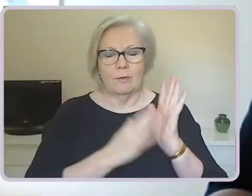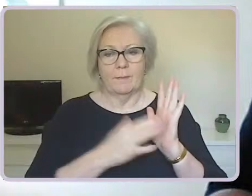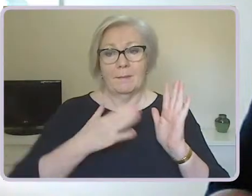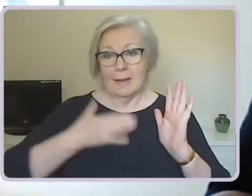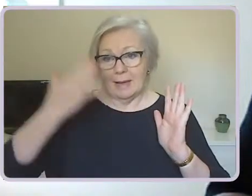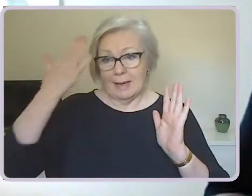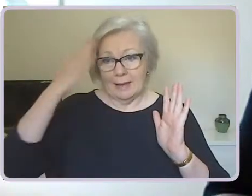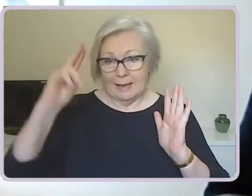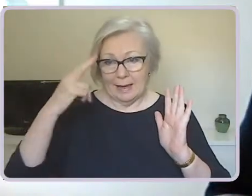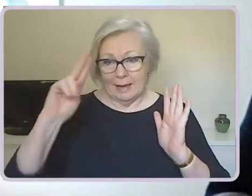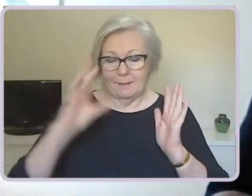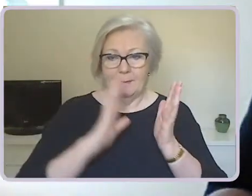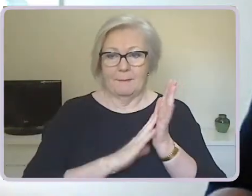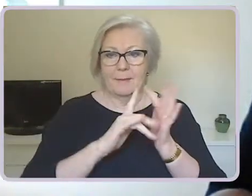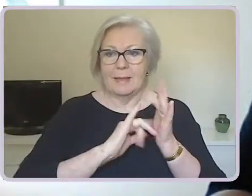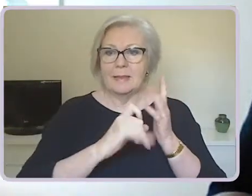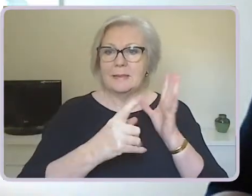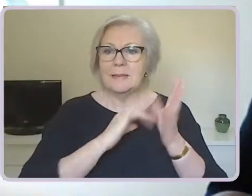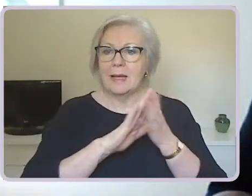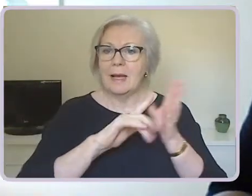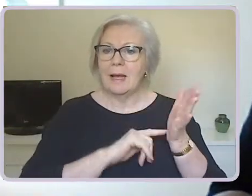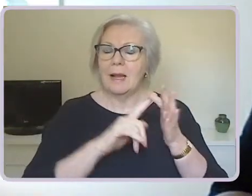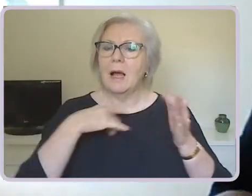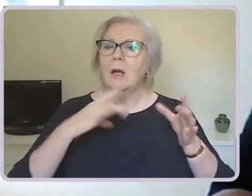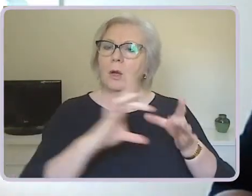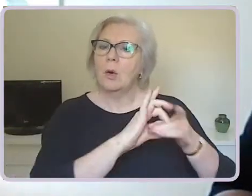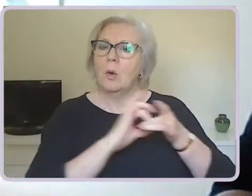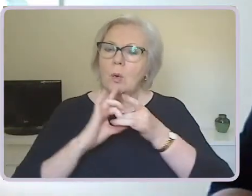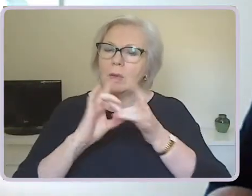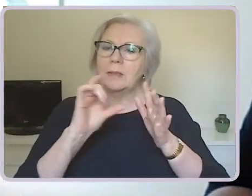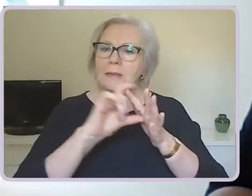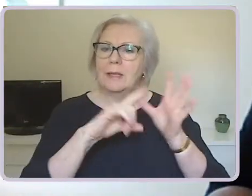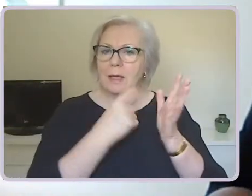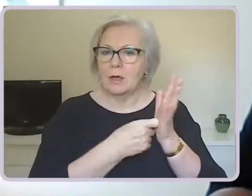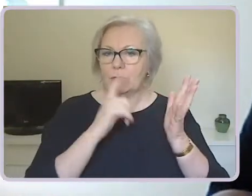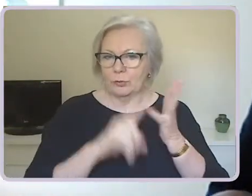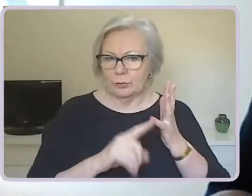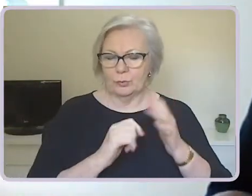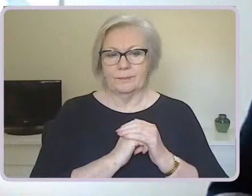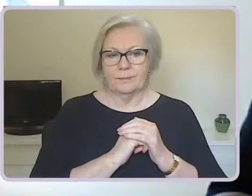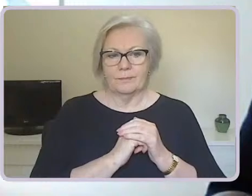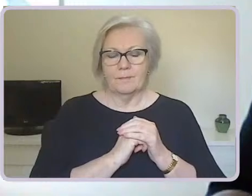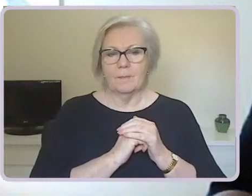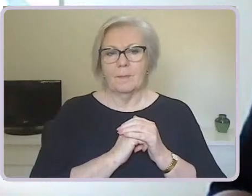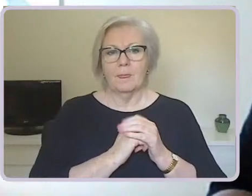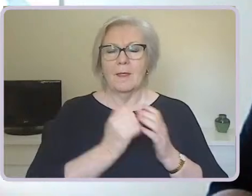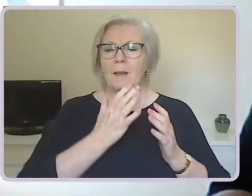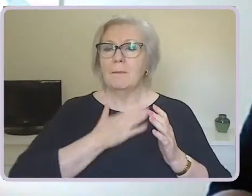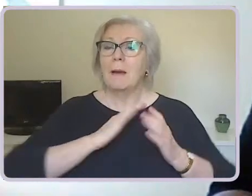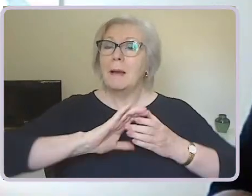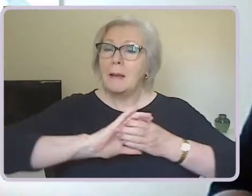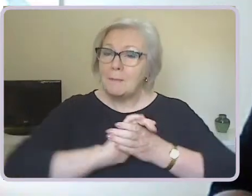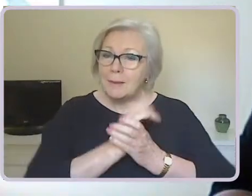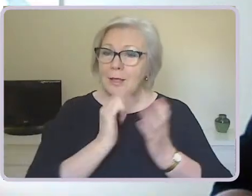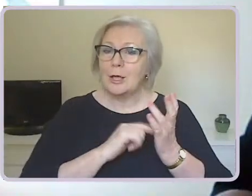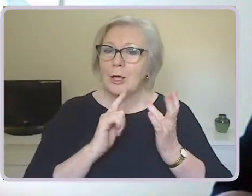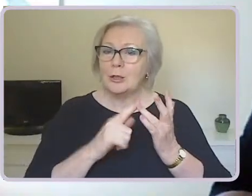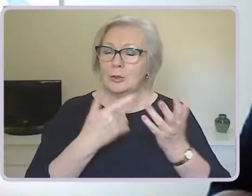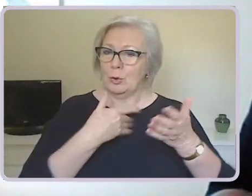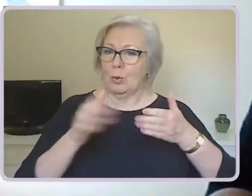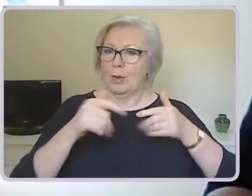Hale, and I am the coordinator of the Disability Advocacy Resource Unit, and it is my pleasure to bring this forum to you today.